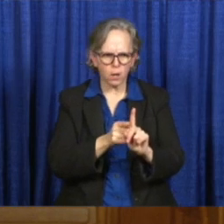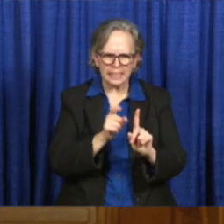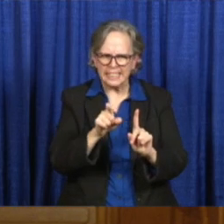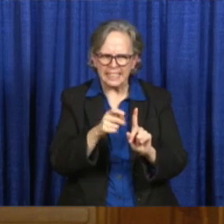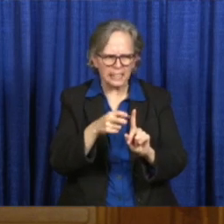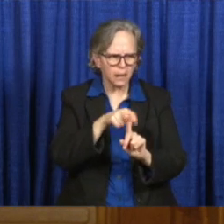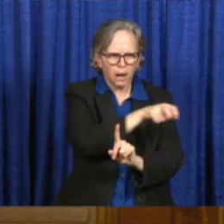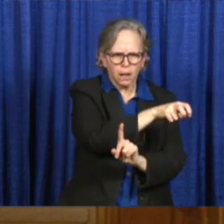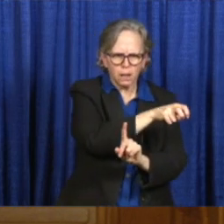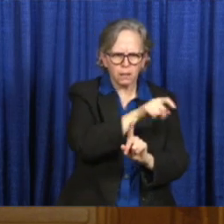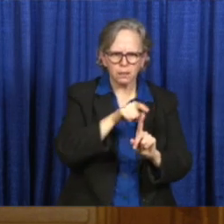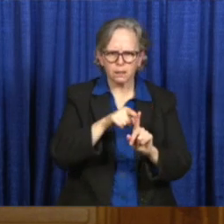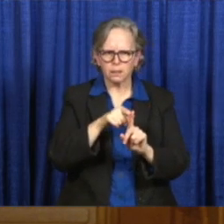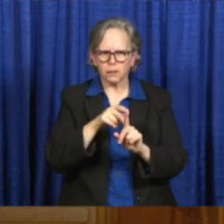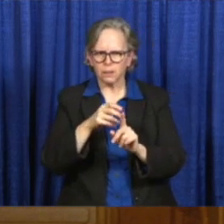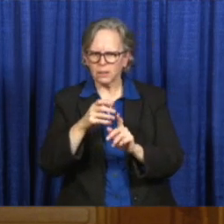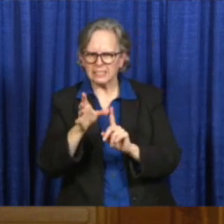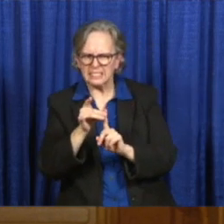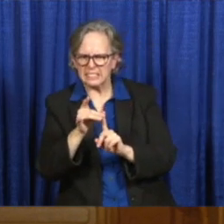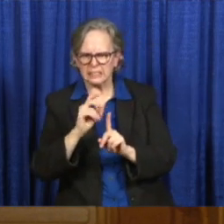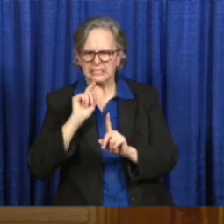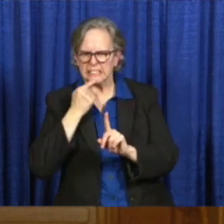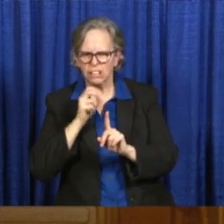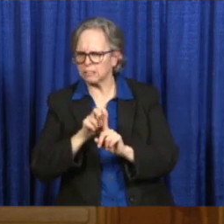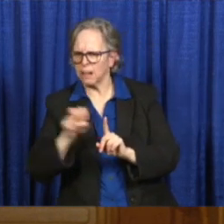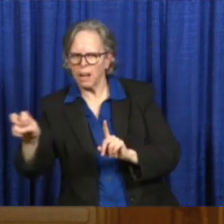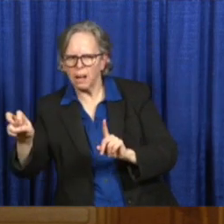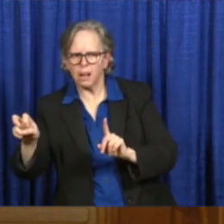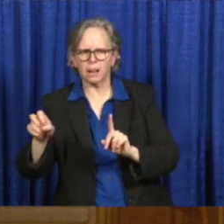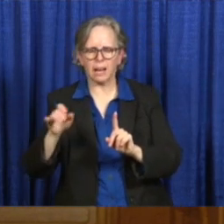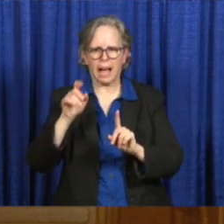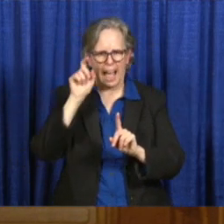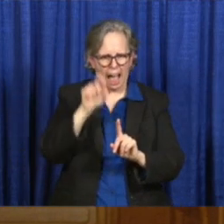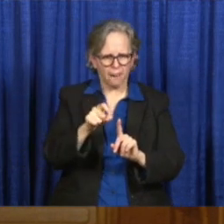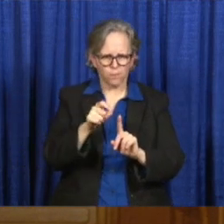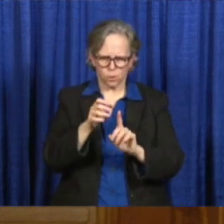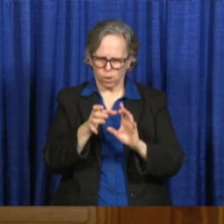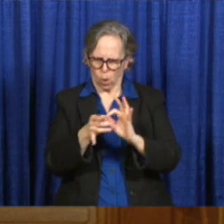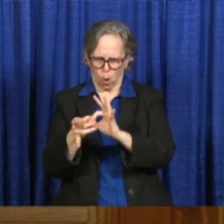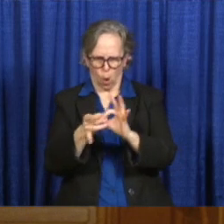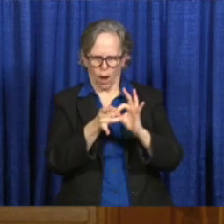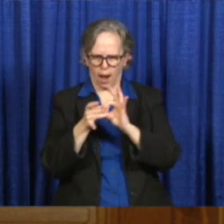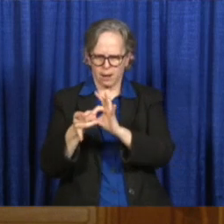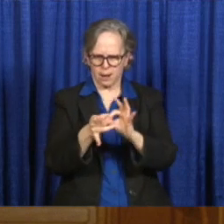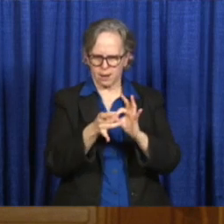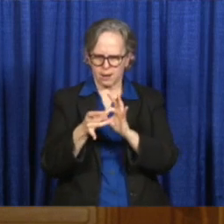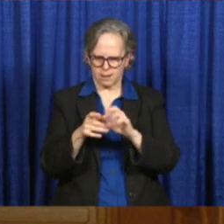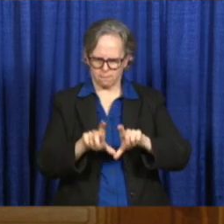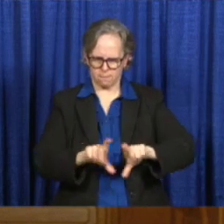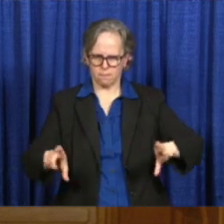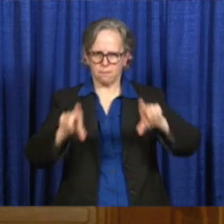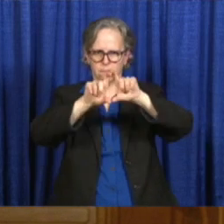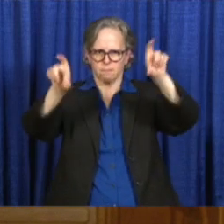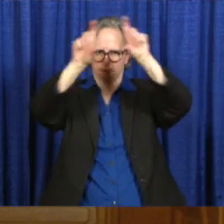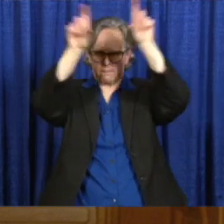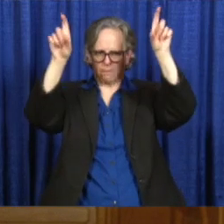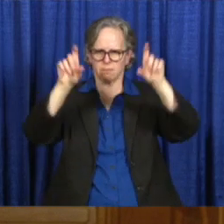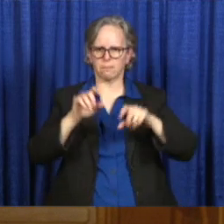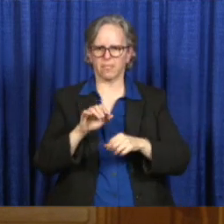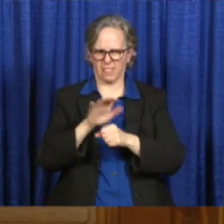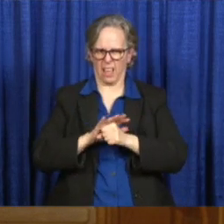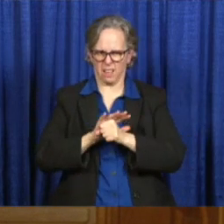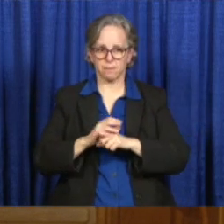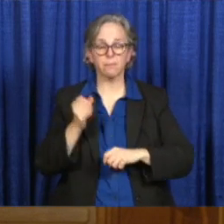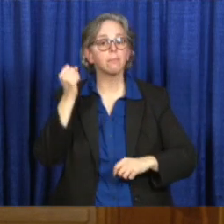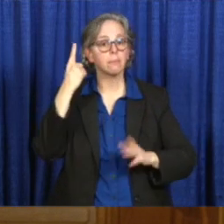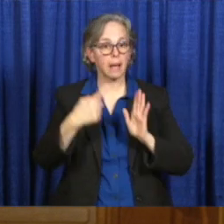coronavirus and they're at this stage, then this is where they go. If they're at this stage, this is where they go. If they're worse, some of them may end up, for example,